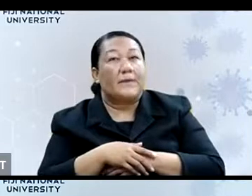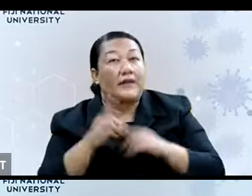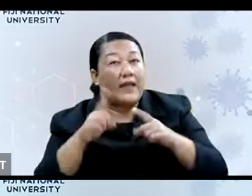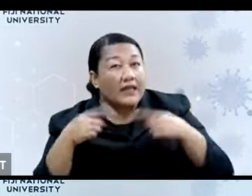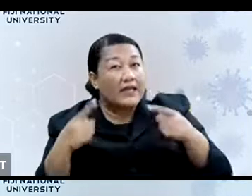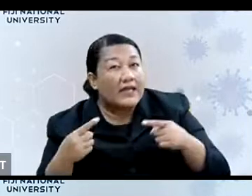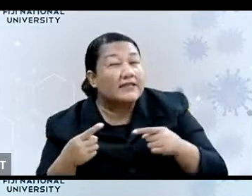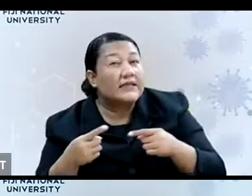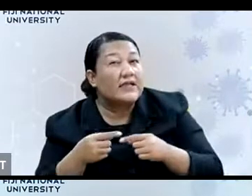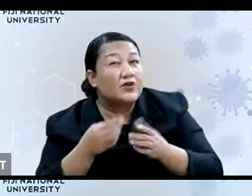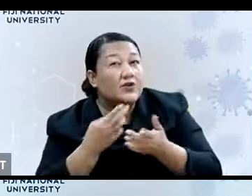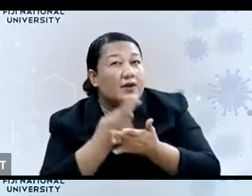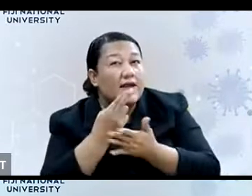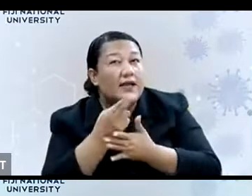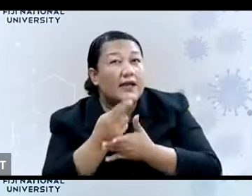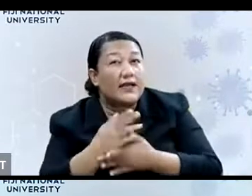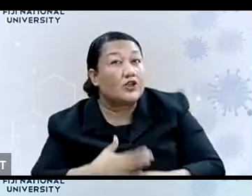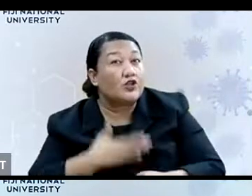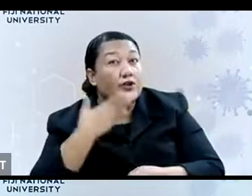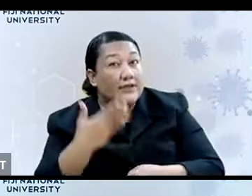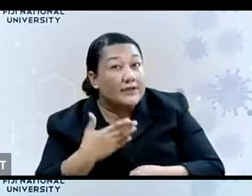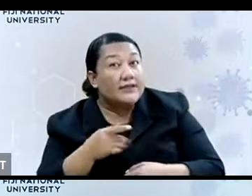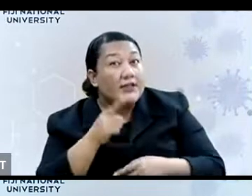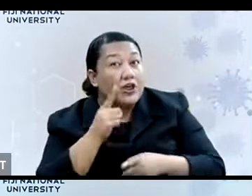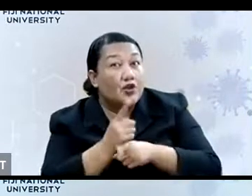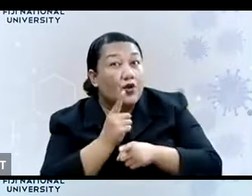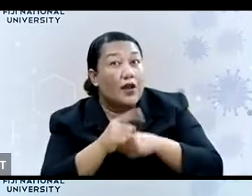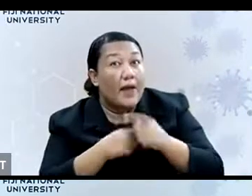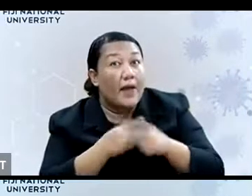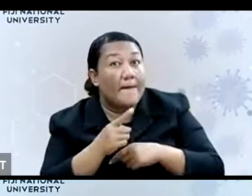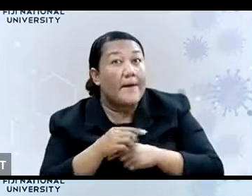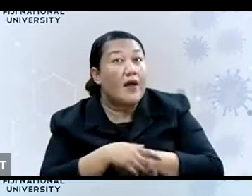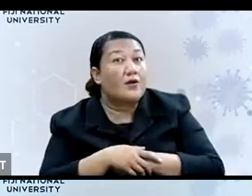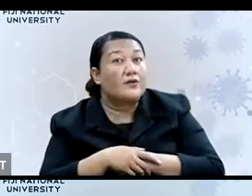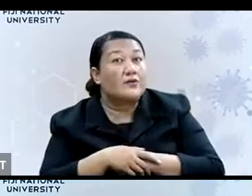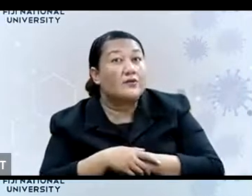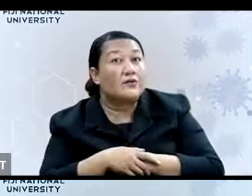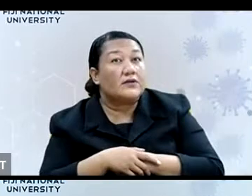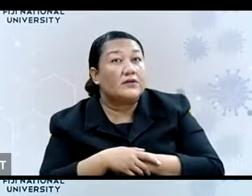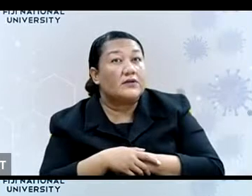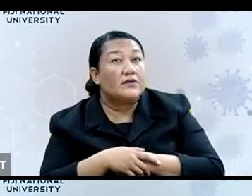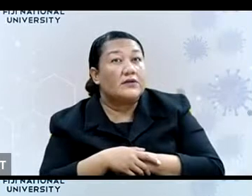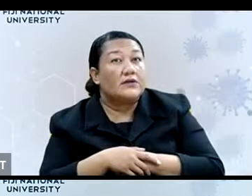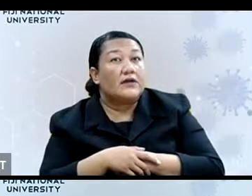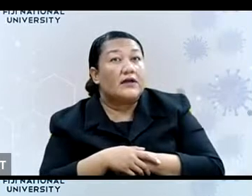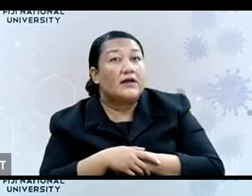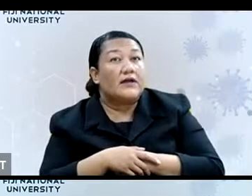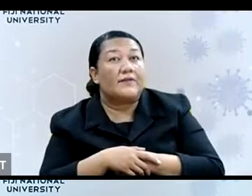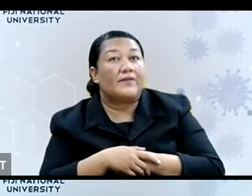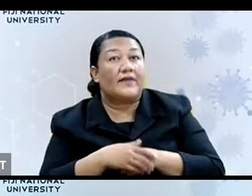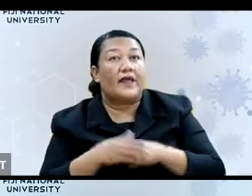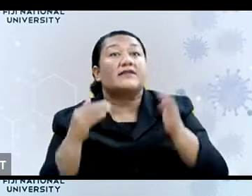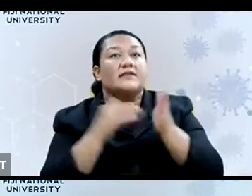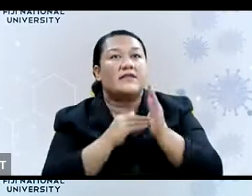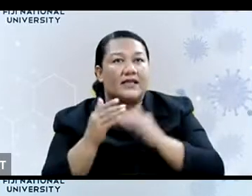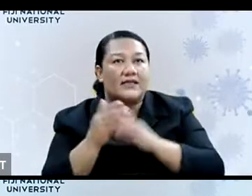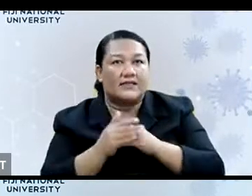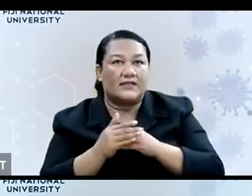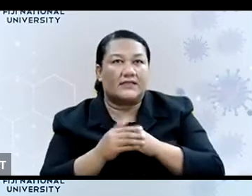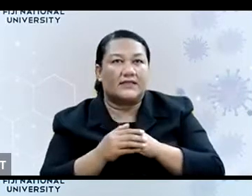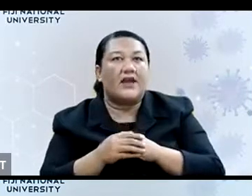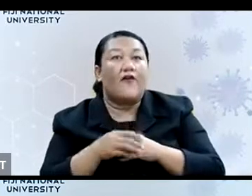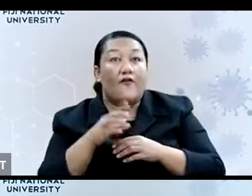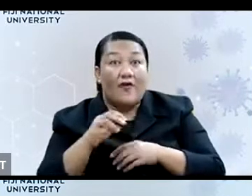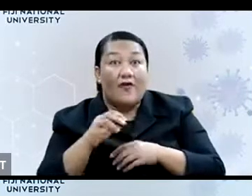really, I think, interesting and important about the SARS-CoV-2 virus has been that